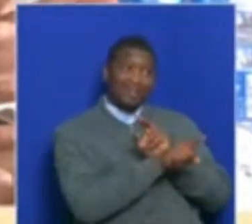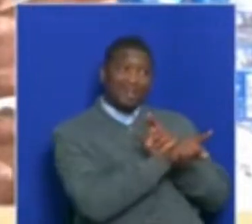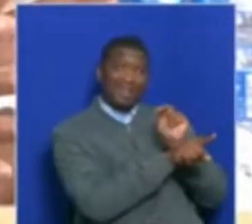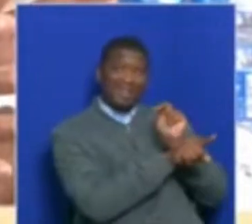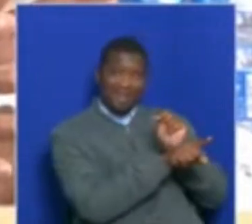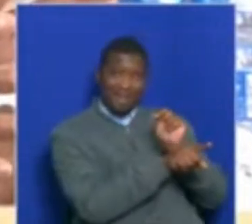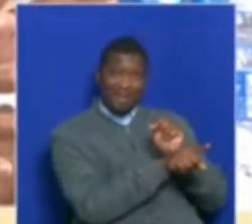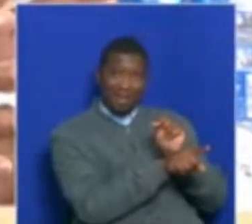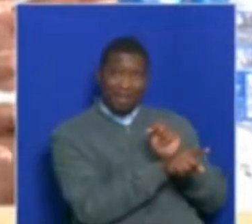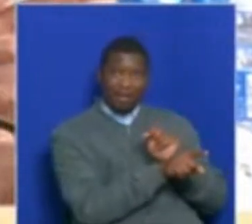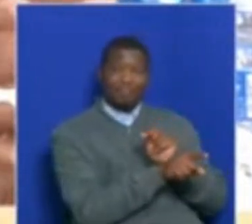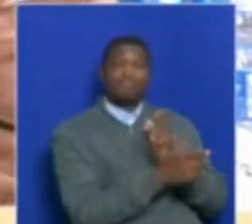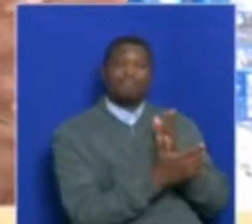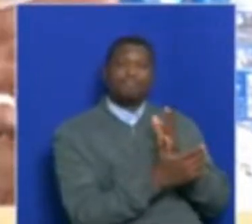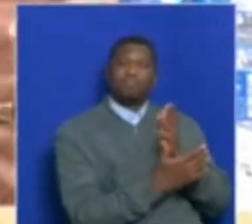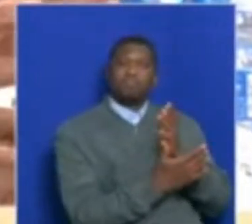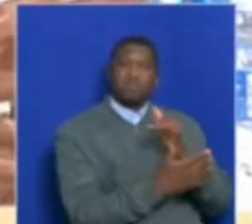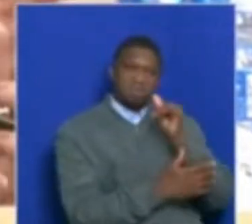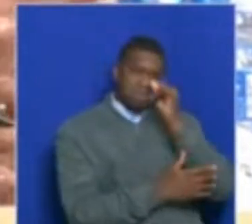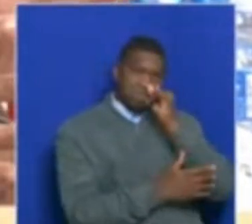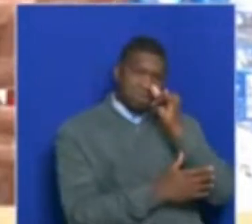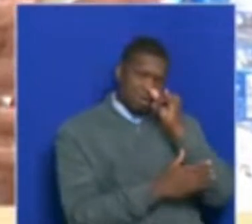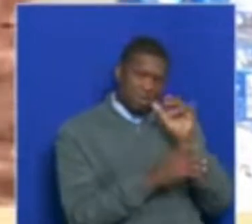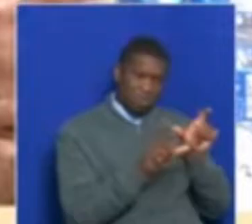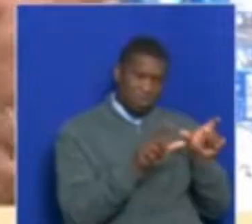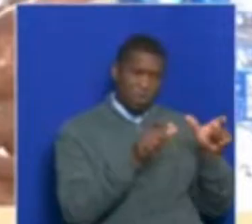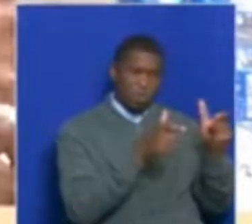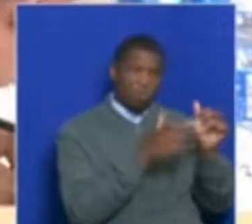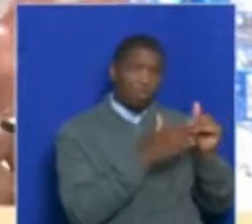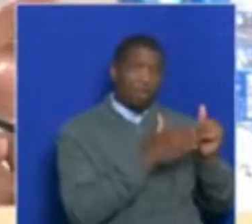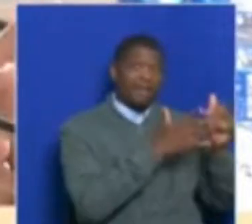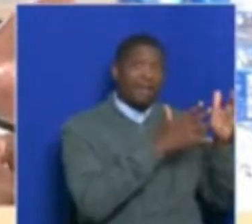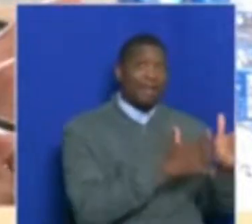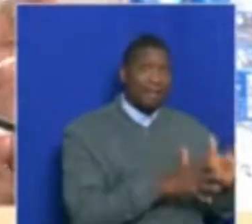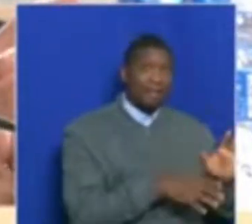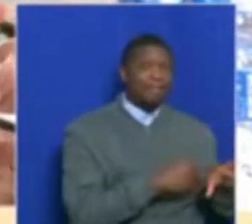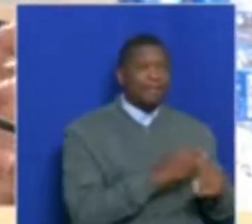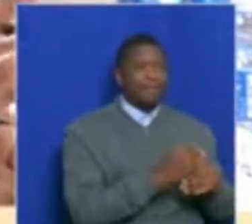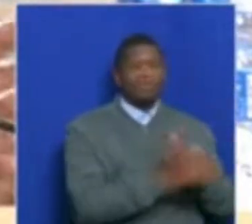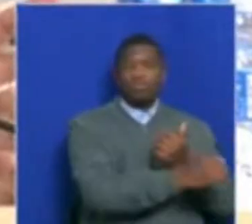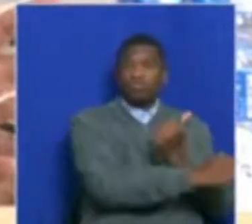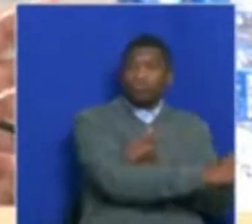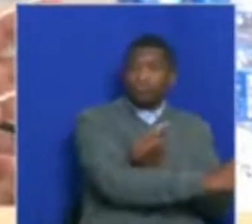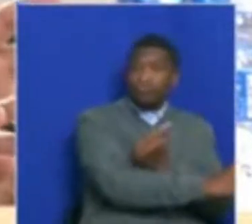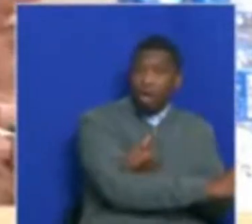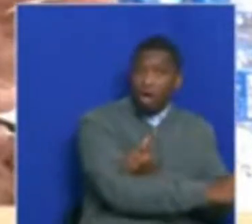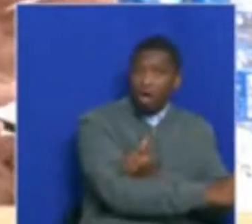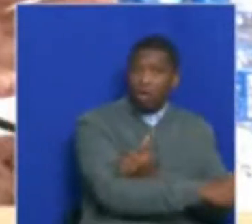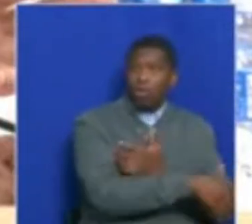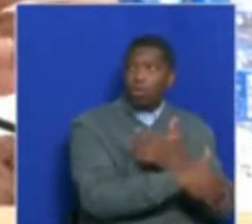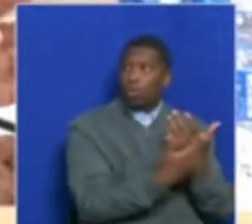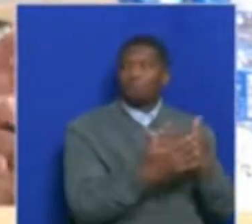leader and a drug, whether trafficker, operator, someone involved in that,